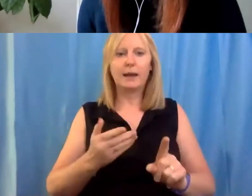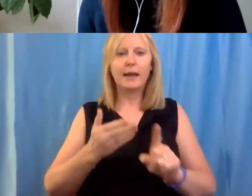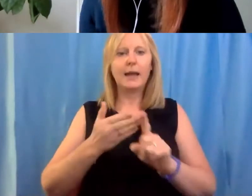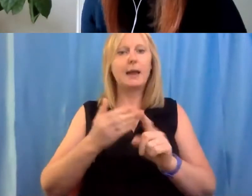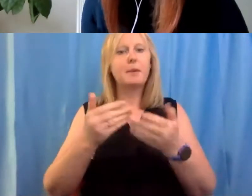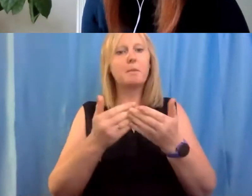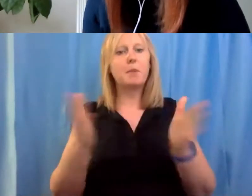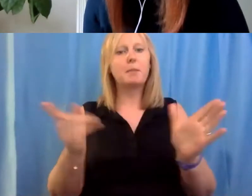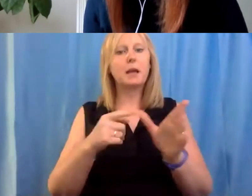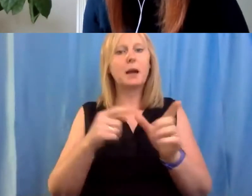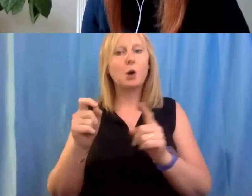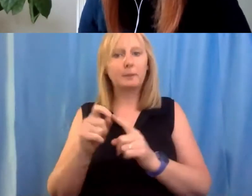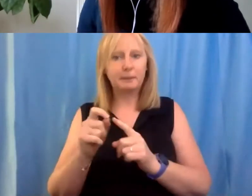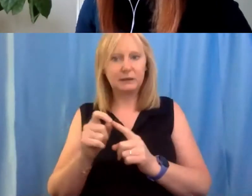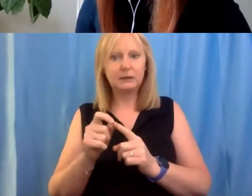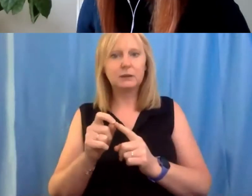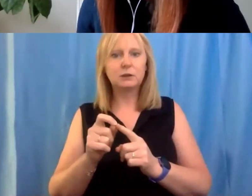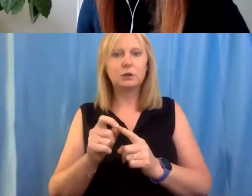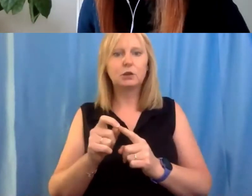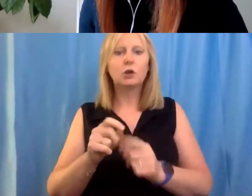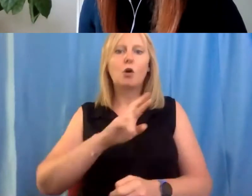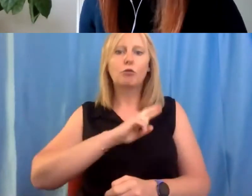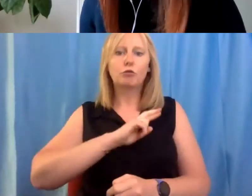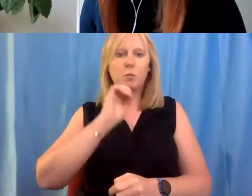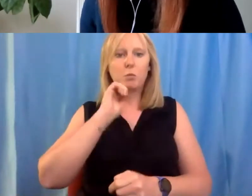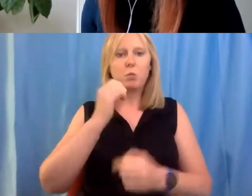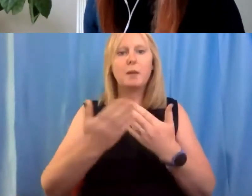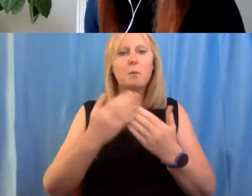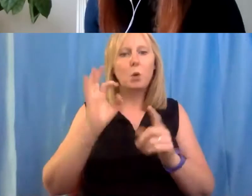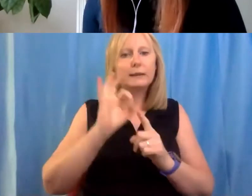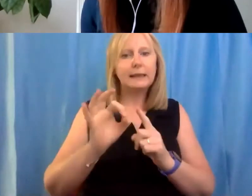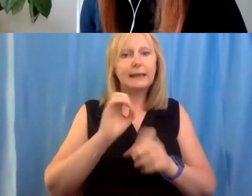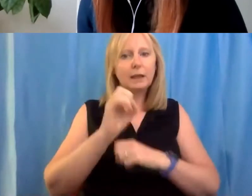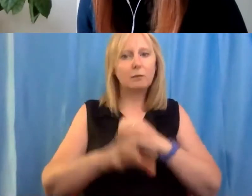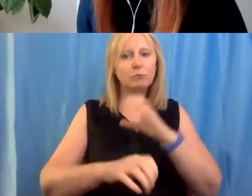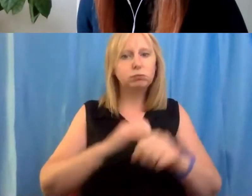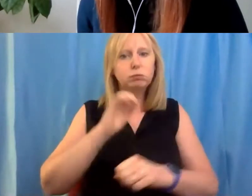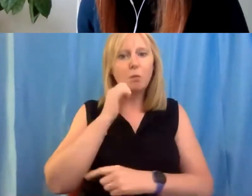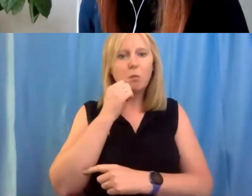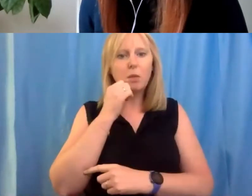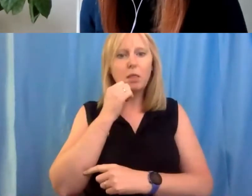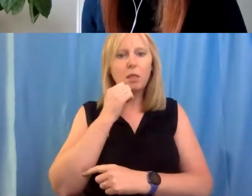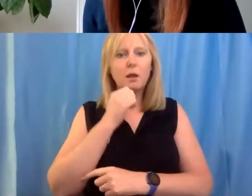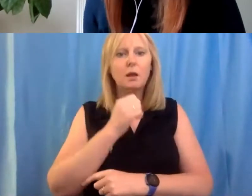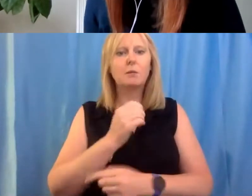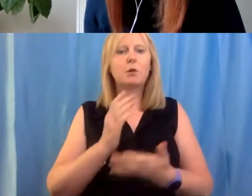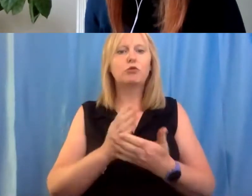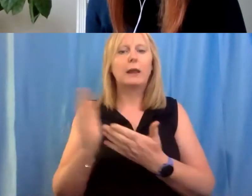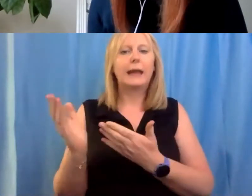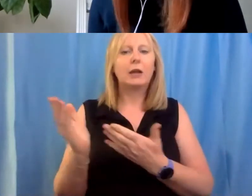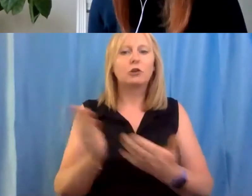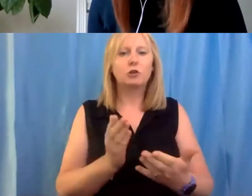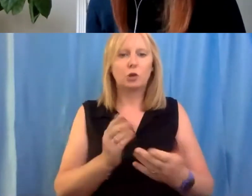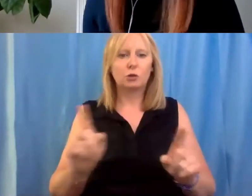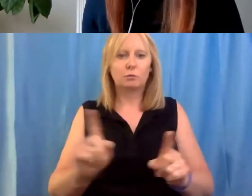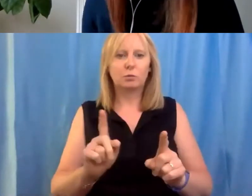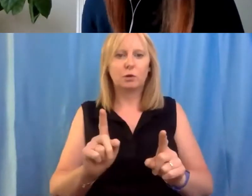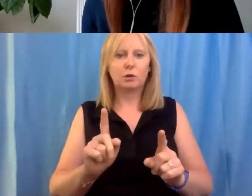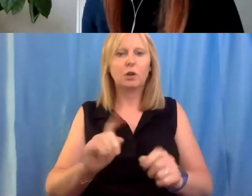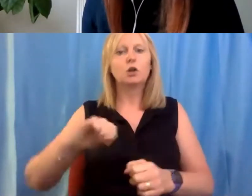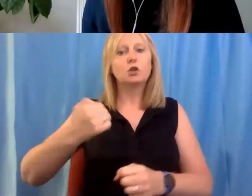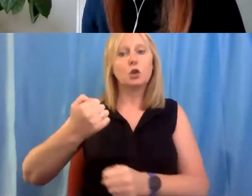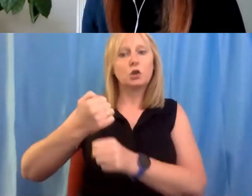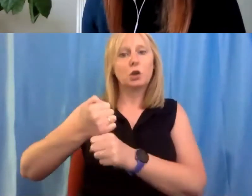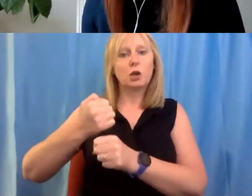and Robert will very much give us more detail on this. But as an introduction, a public appointment is when a Scottish Government